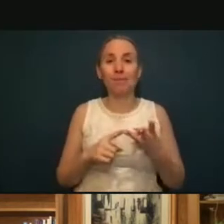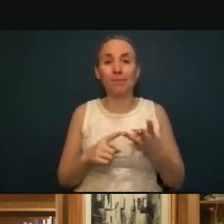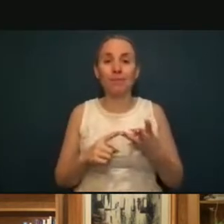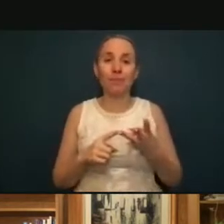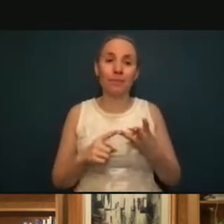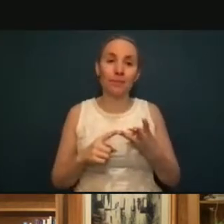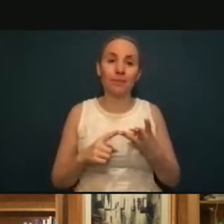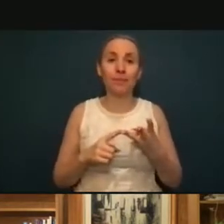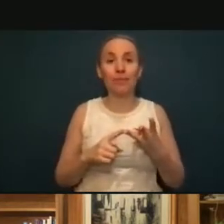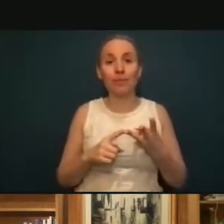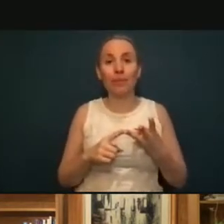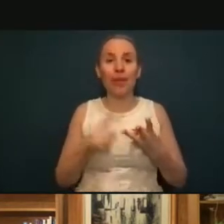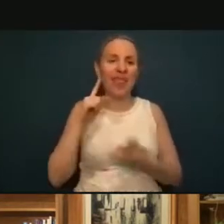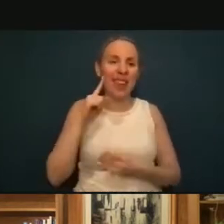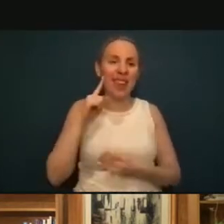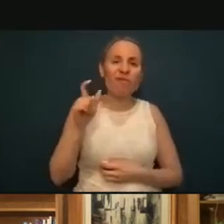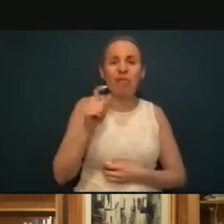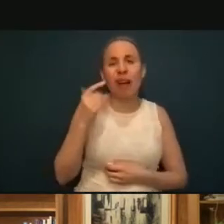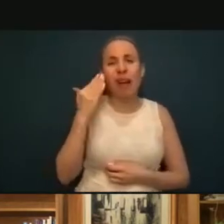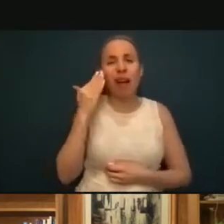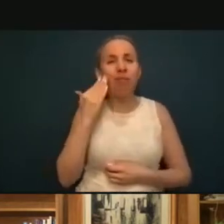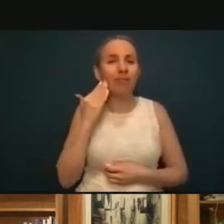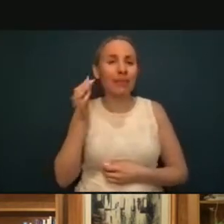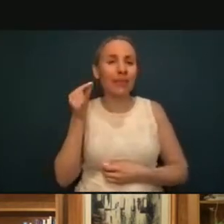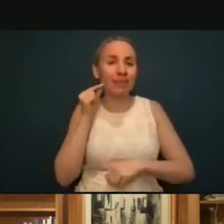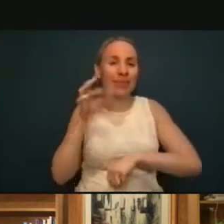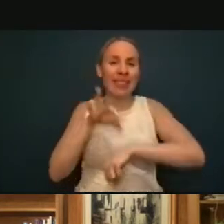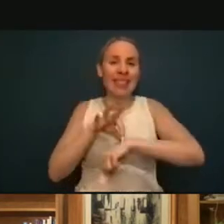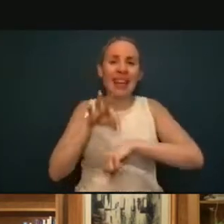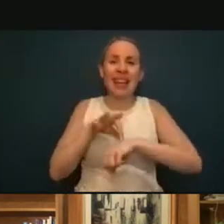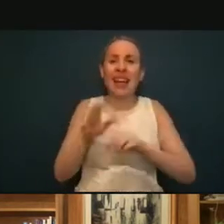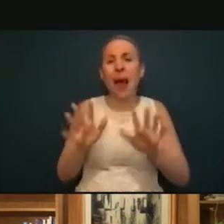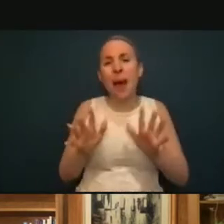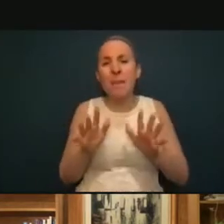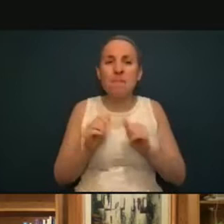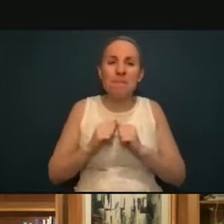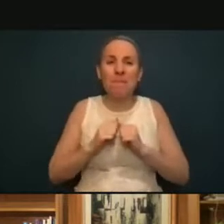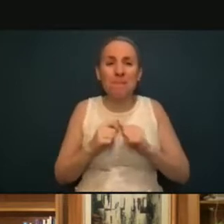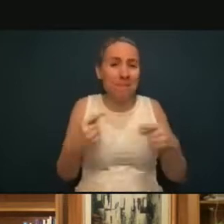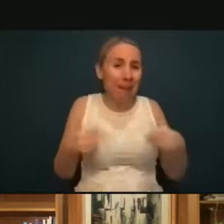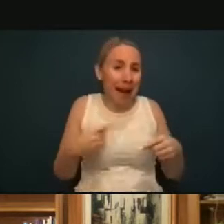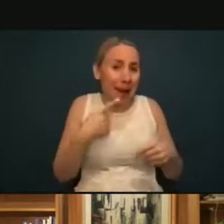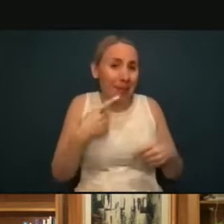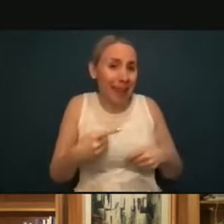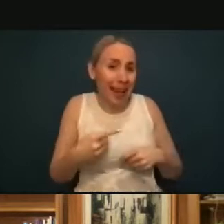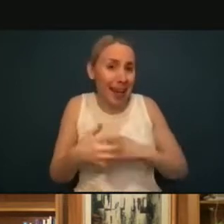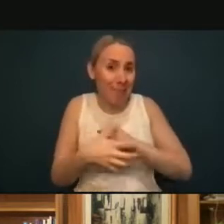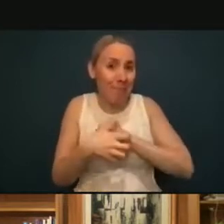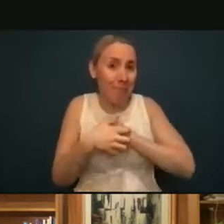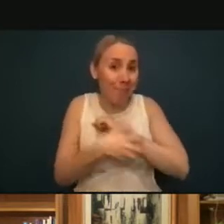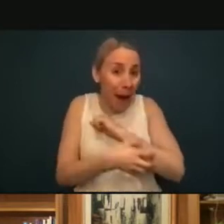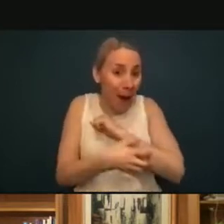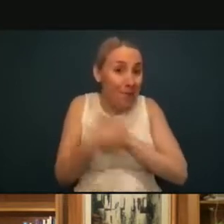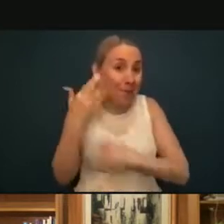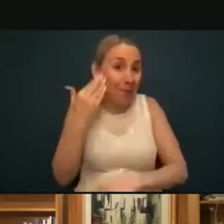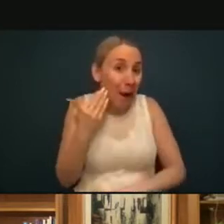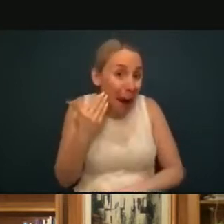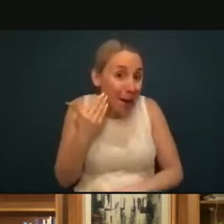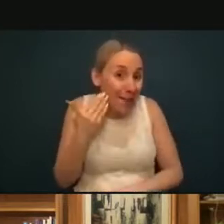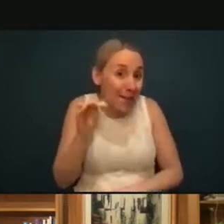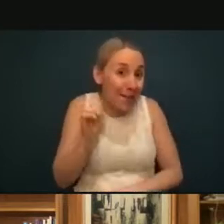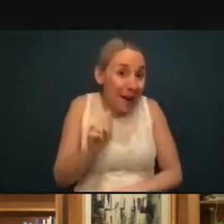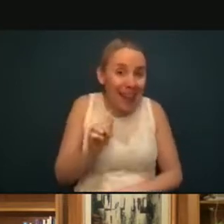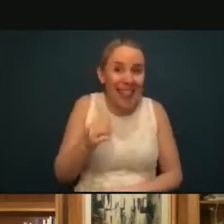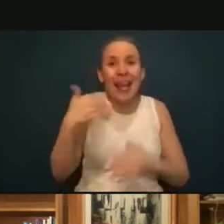of skin is like, can I say, like brown in my imagination, I